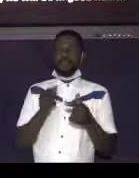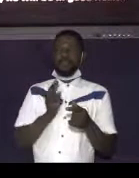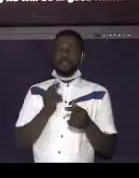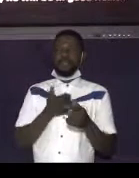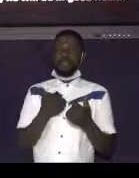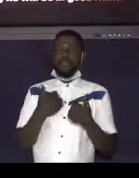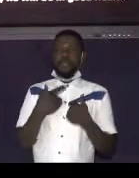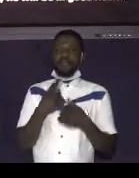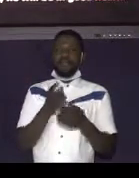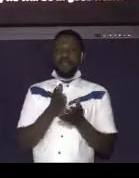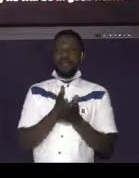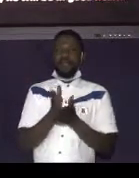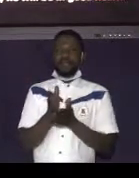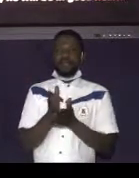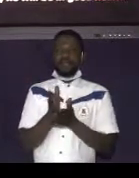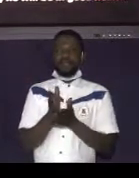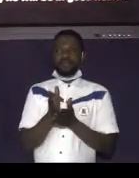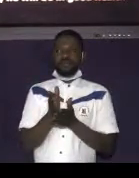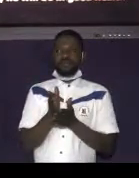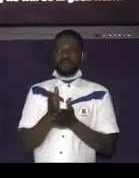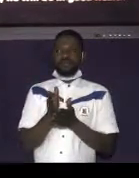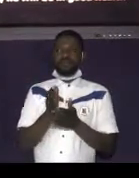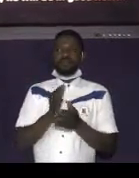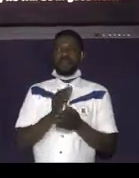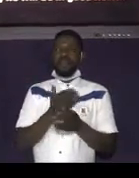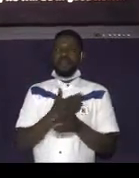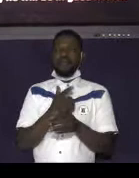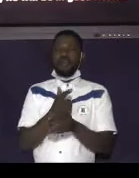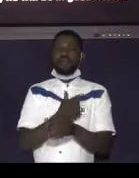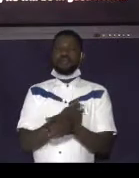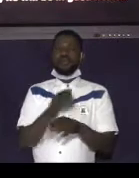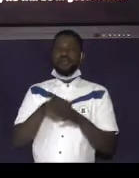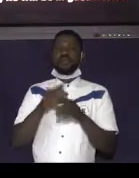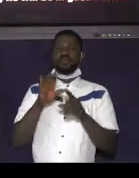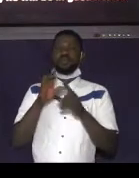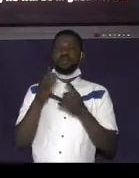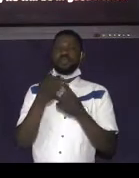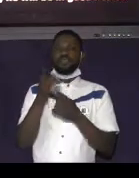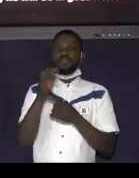the correction to our lesson on conditional clauses.